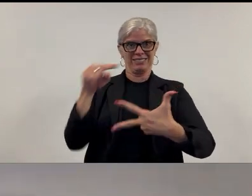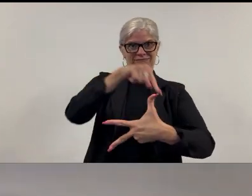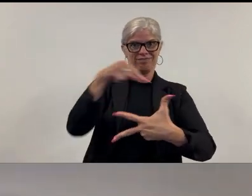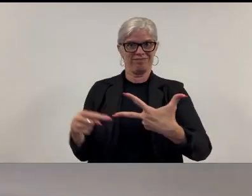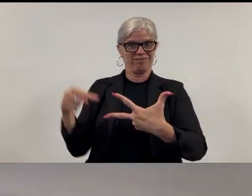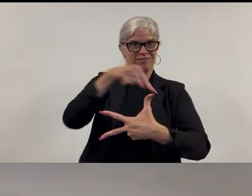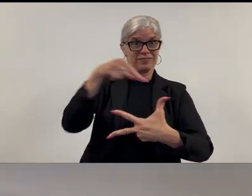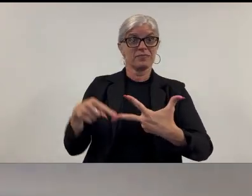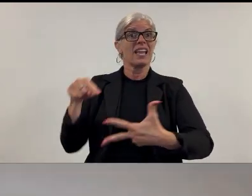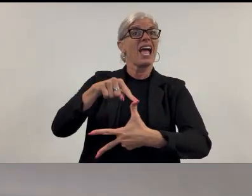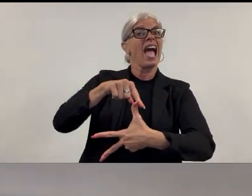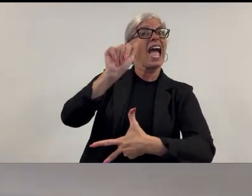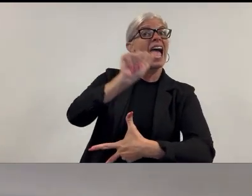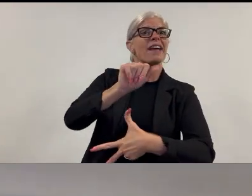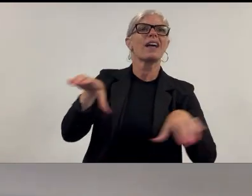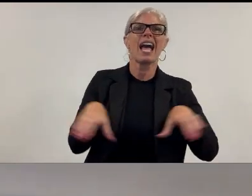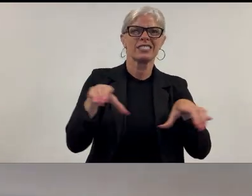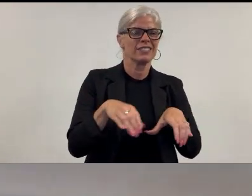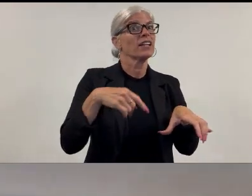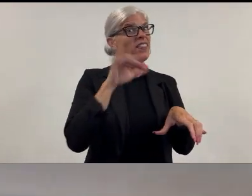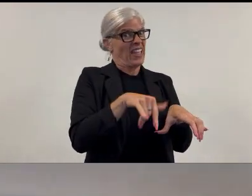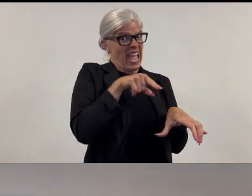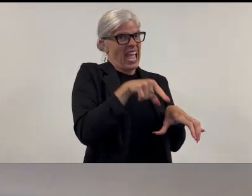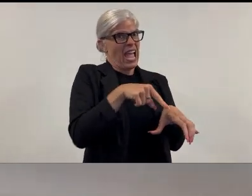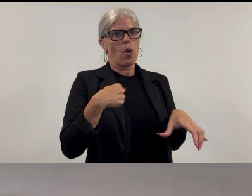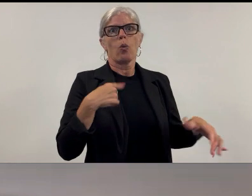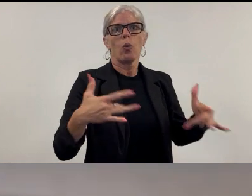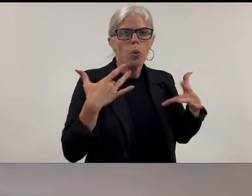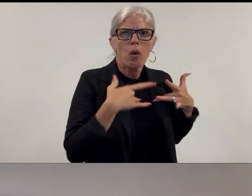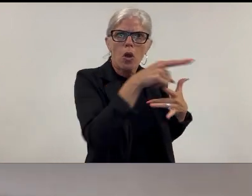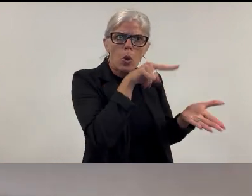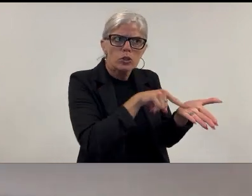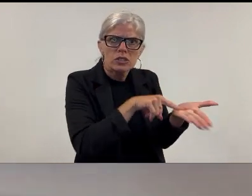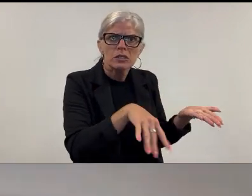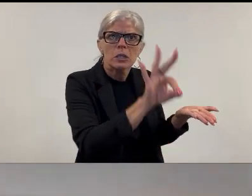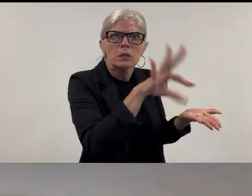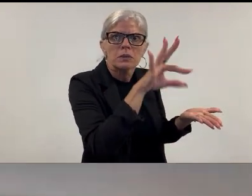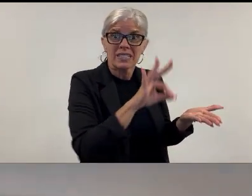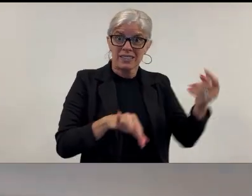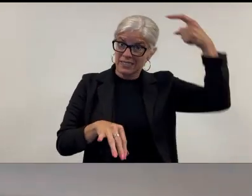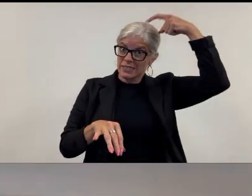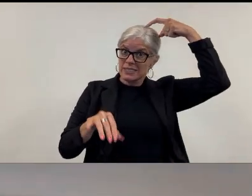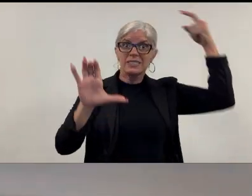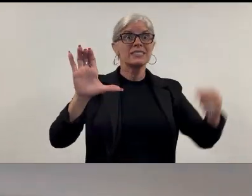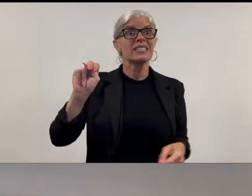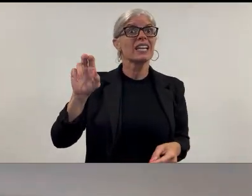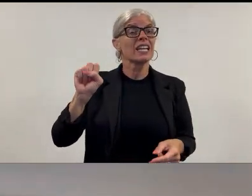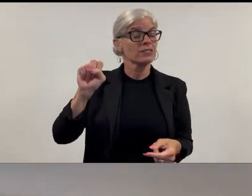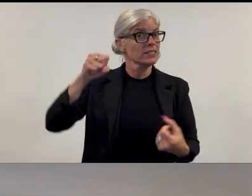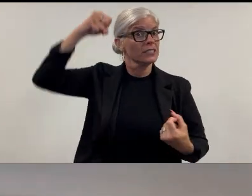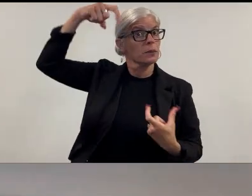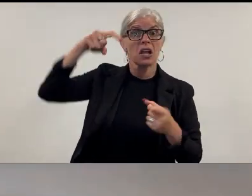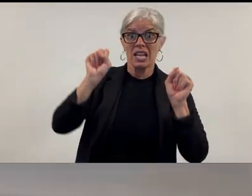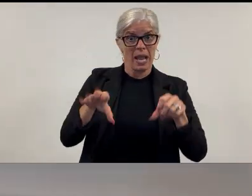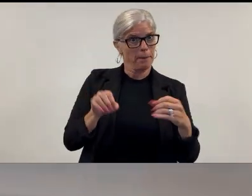knowledge in the A's and the C's. And in the A's, activity is being, what am I excited about these new